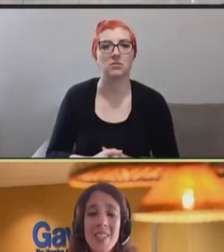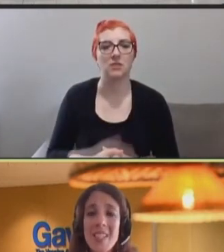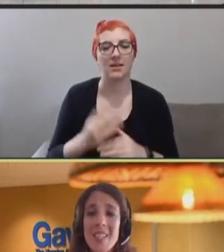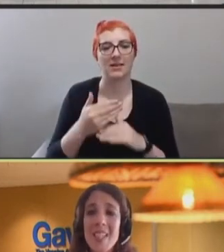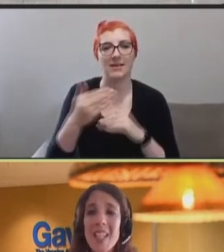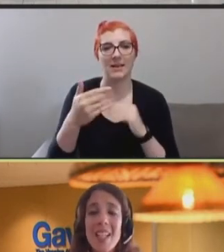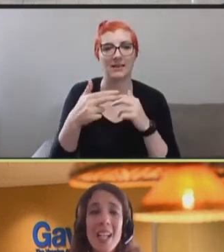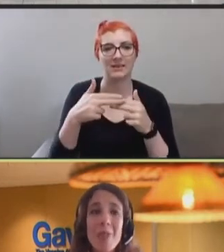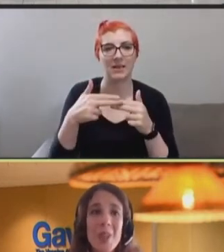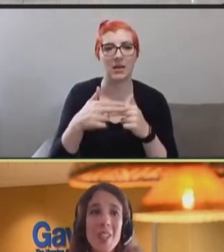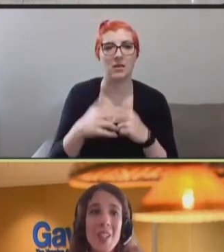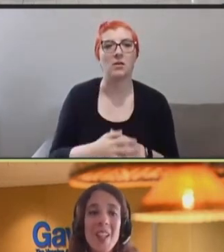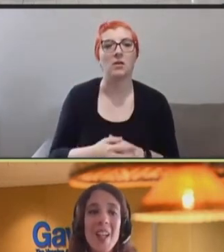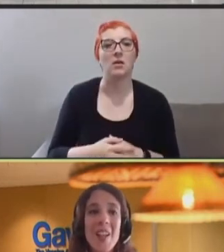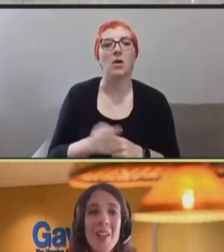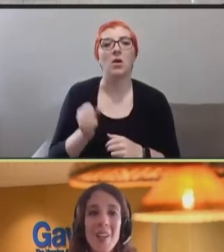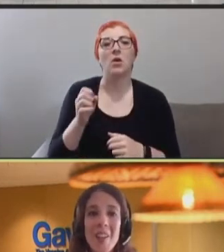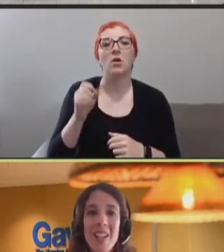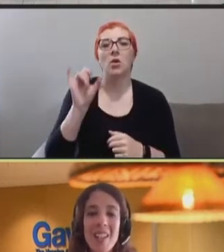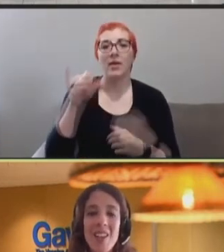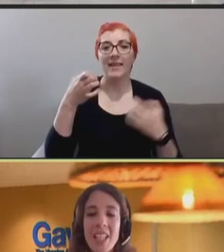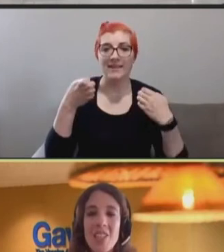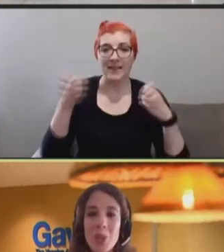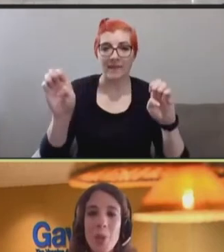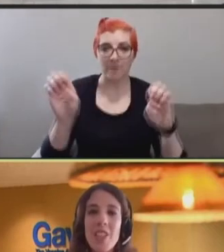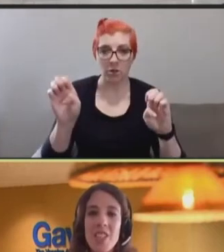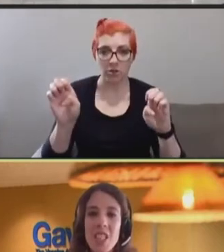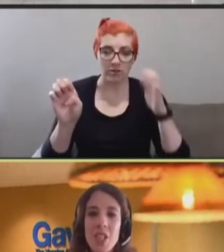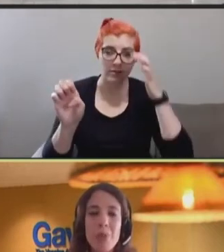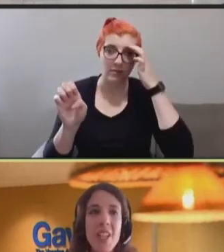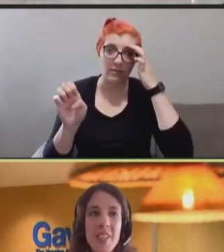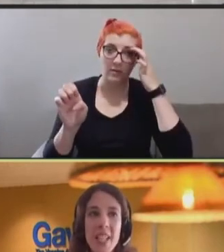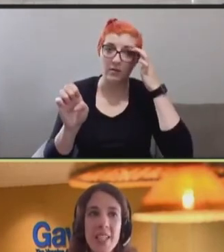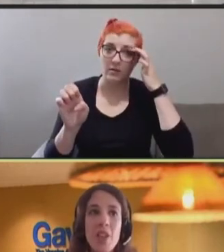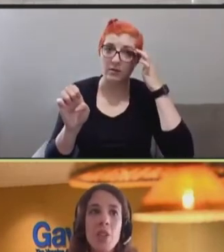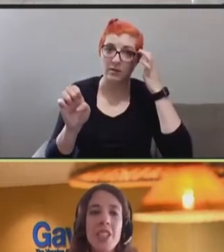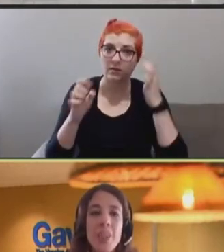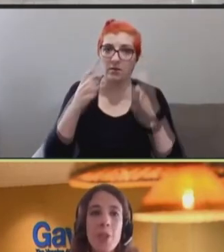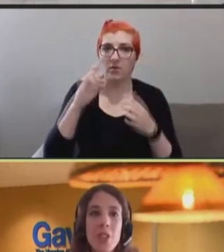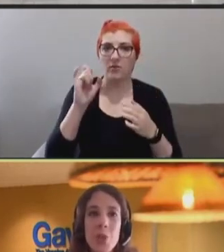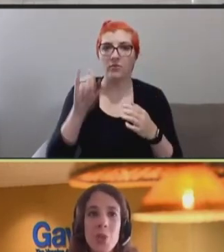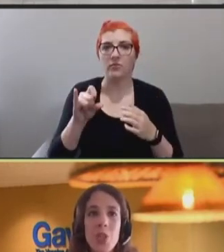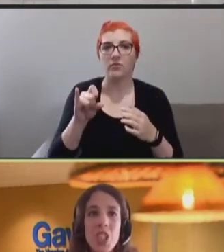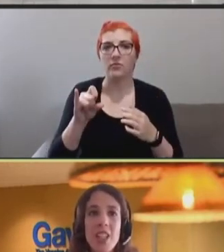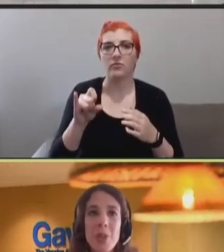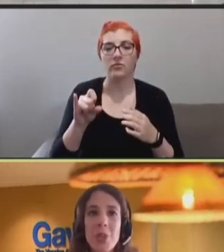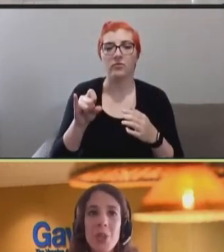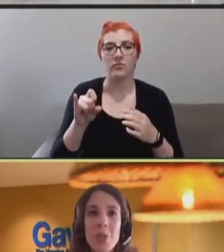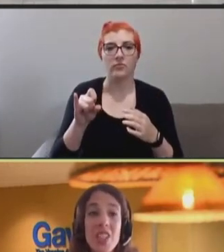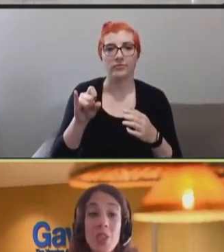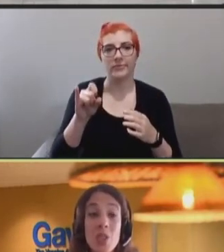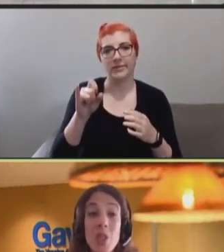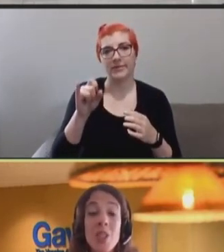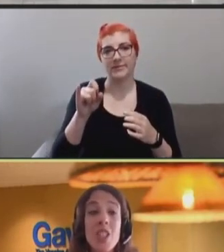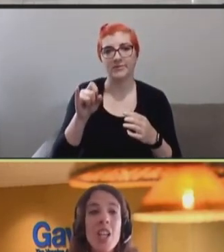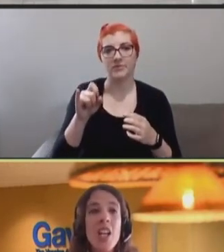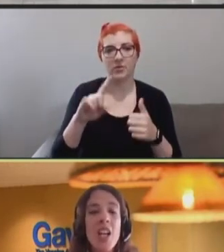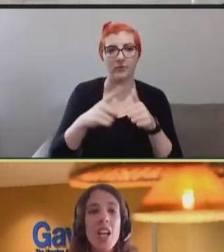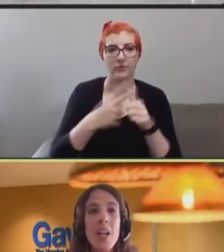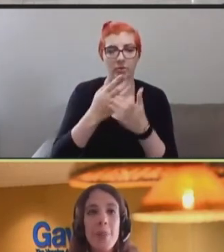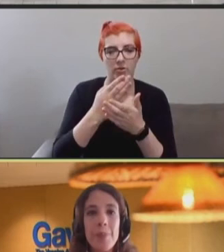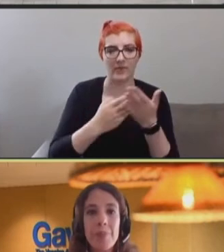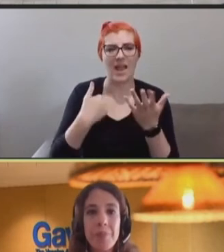So as this effort, at least on the prioritization phase, has concluded, I wanted to share a few lessons learned